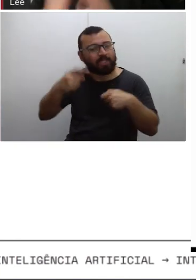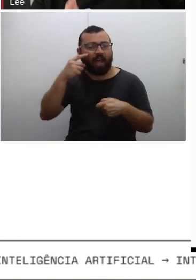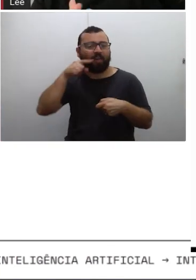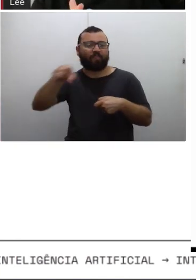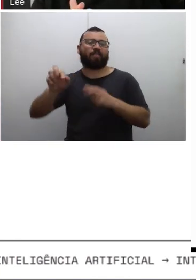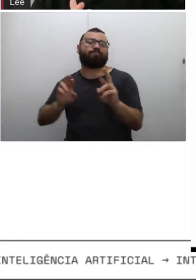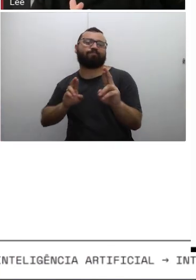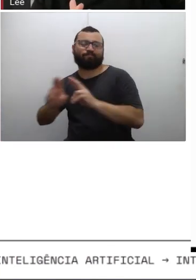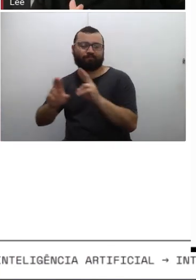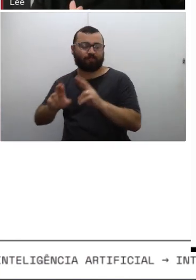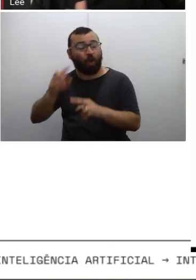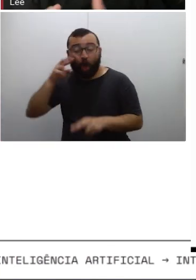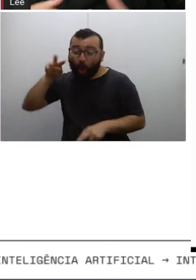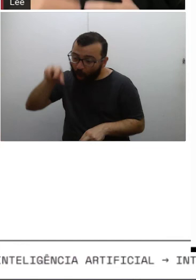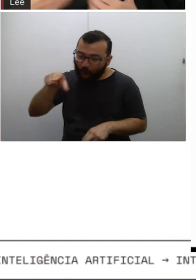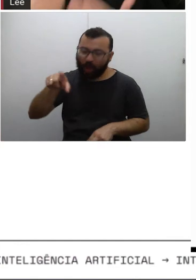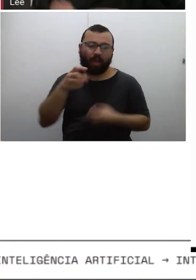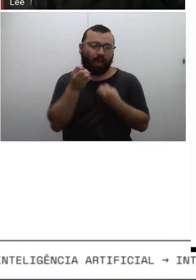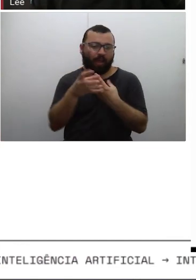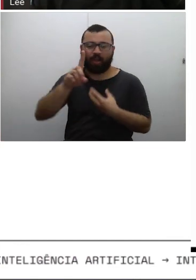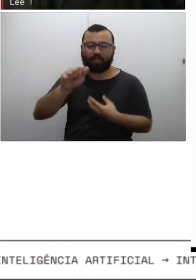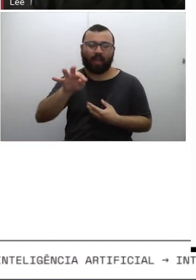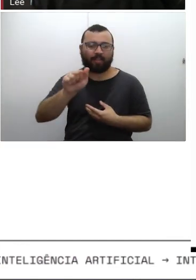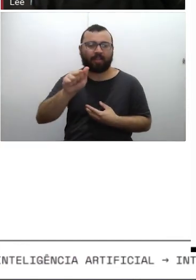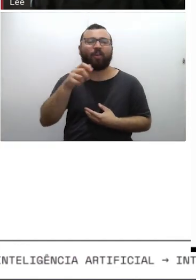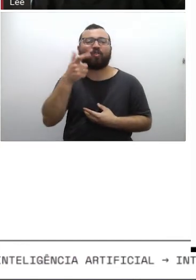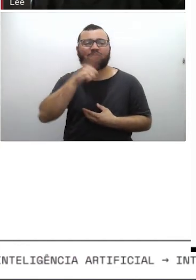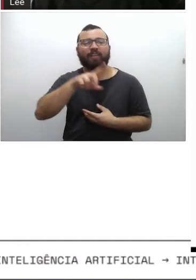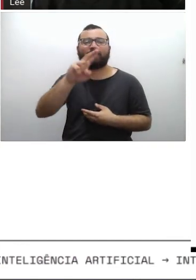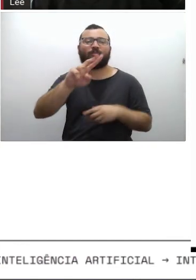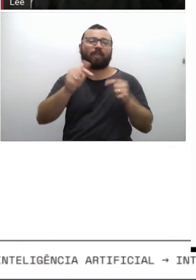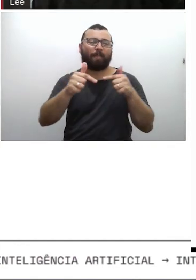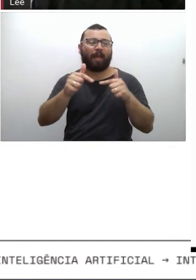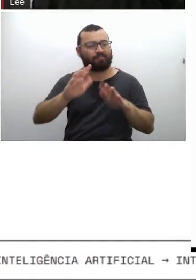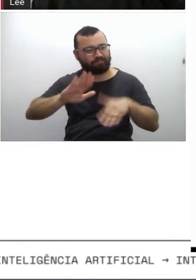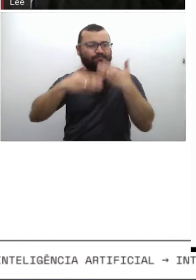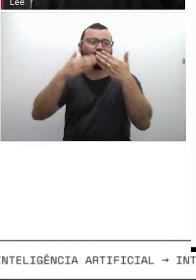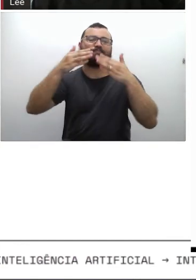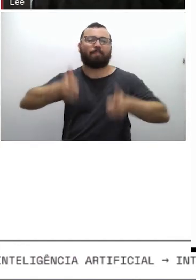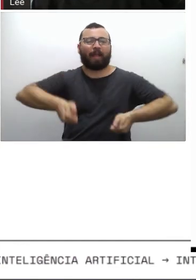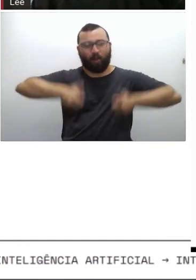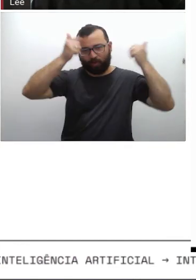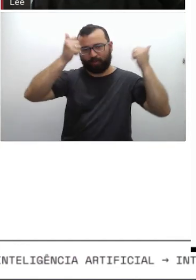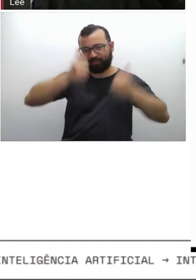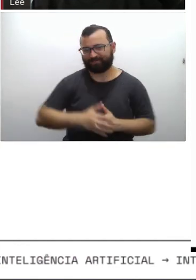look into the data, and start improving your chatbots. Thank you.